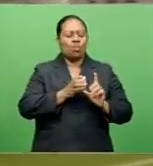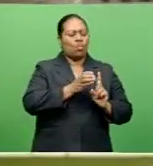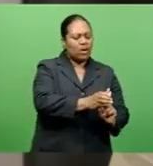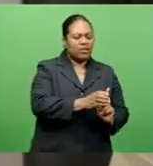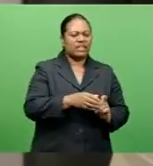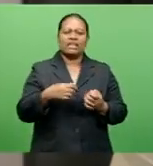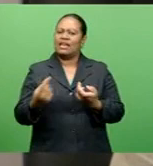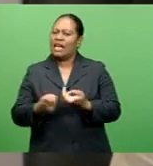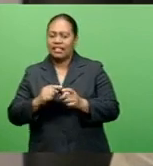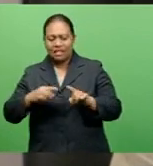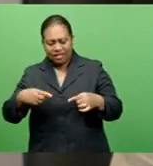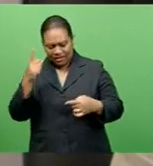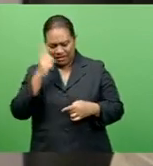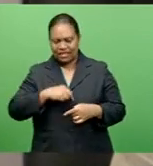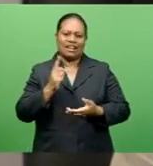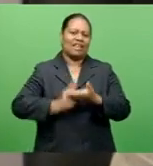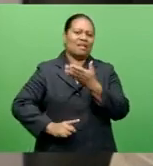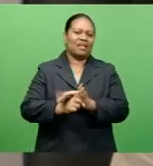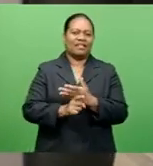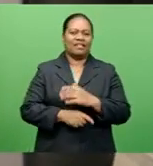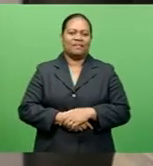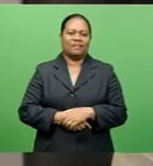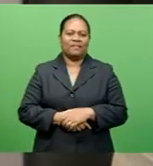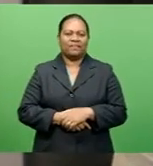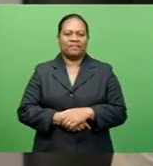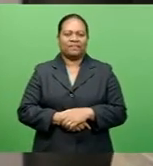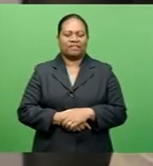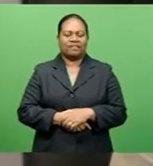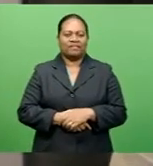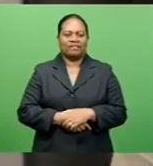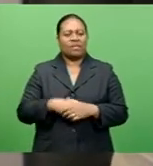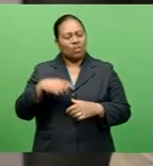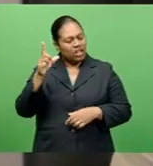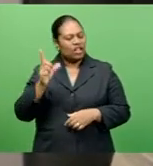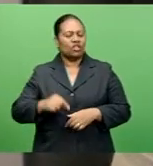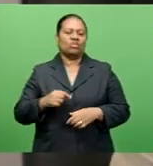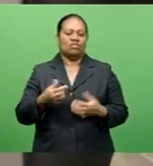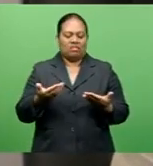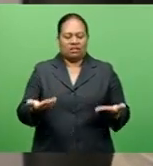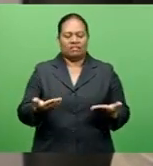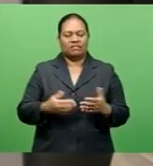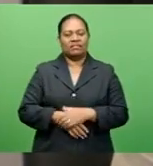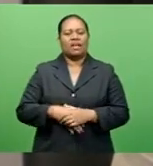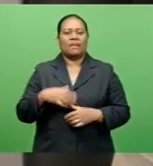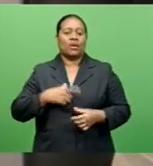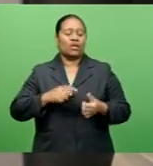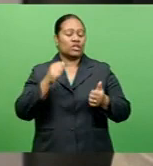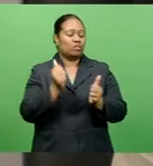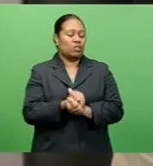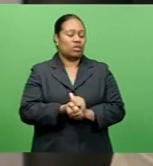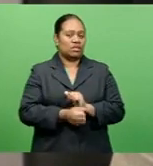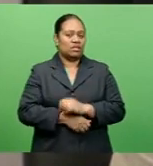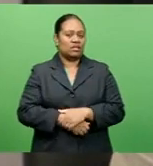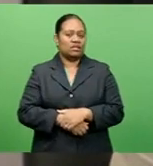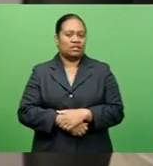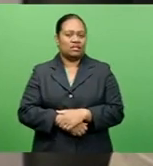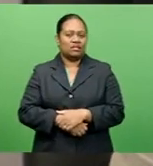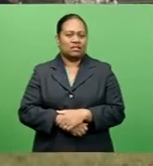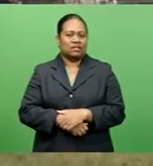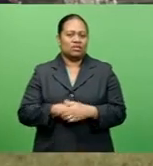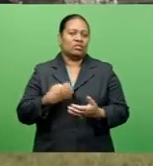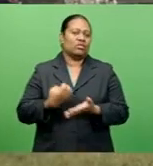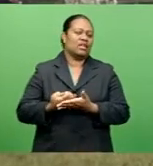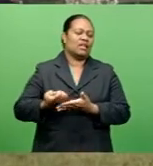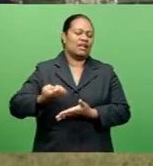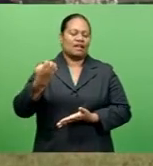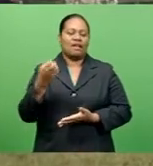bubble, so that matches can be held. And this is something that will be in these trying times a sports tourism type of income generation for